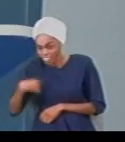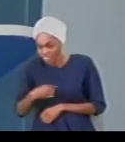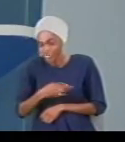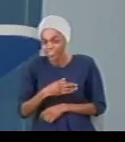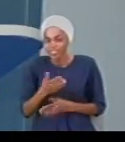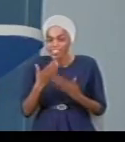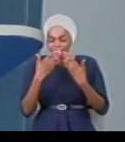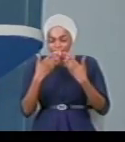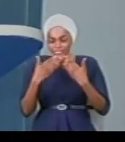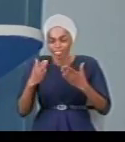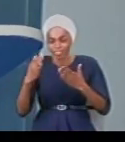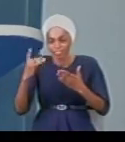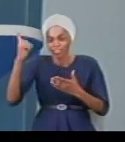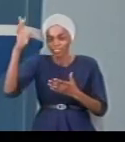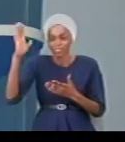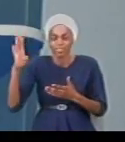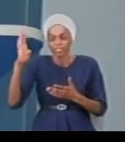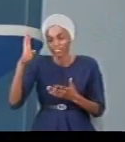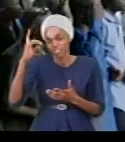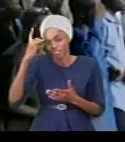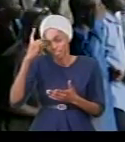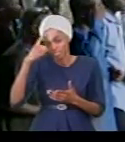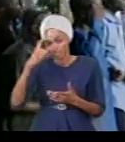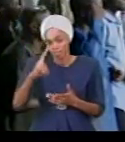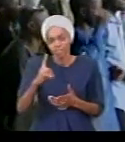We are very grateful, sir. God bless you, sir.